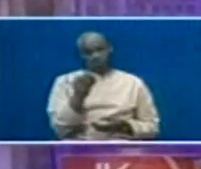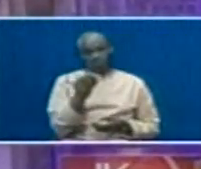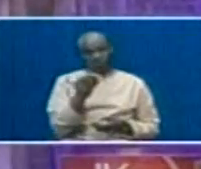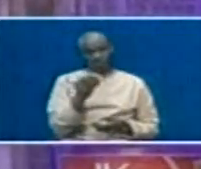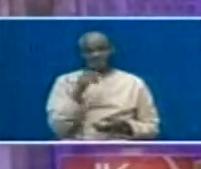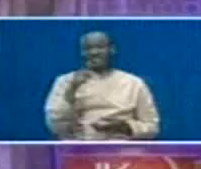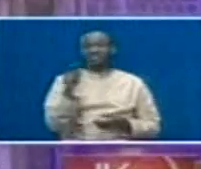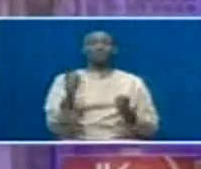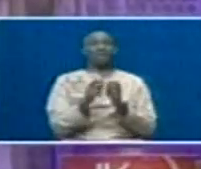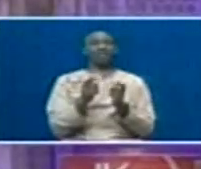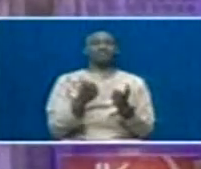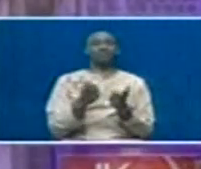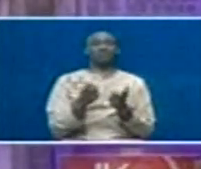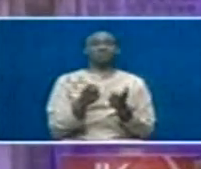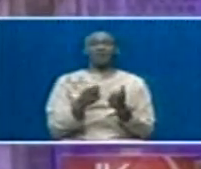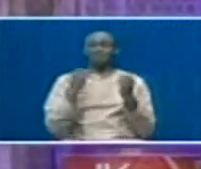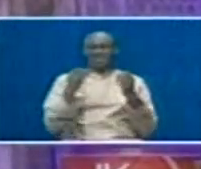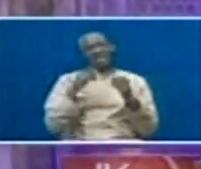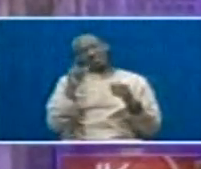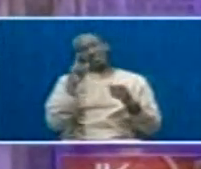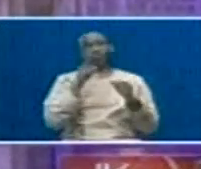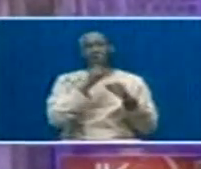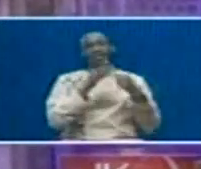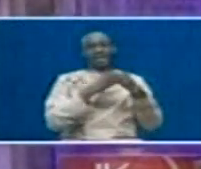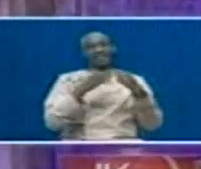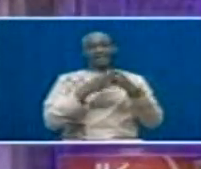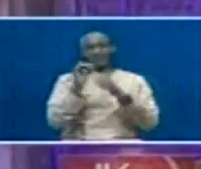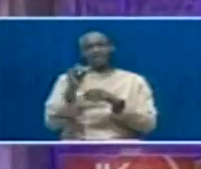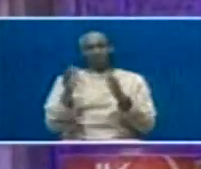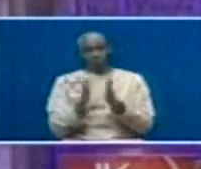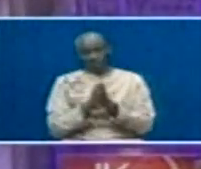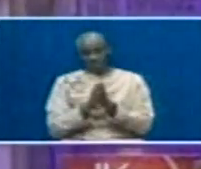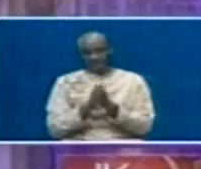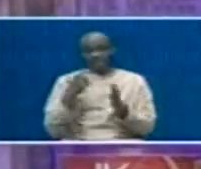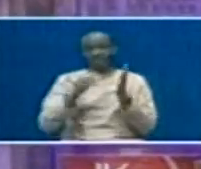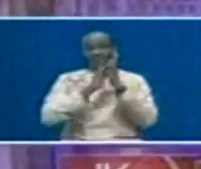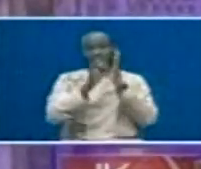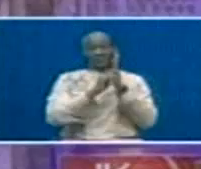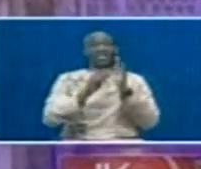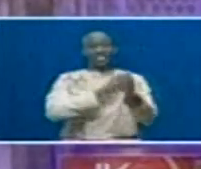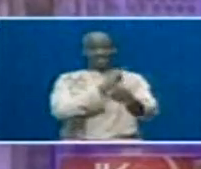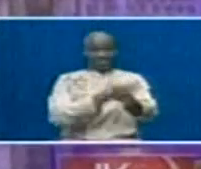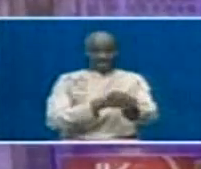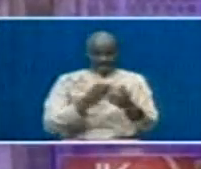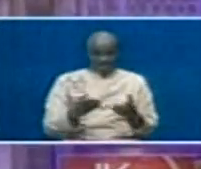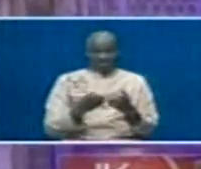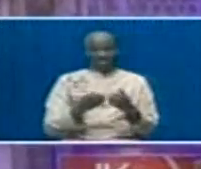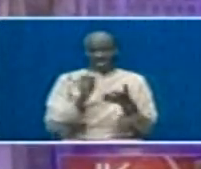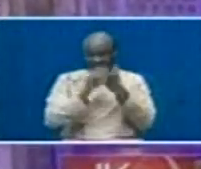him in his time, because mid-80s, he, alongside a very famous Nigerian writer, Wole Soyinka,